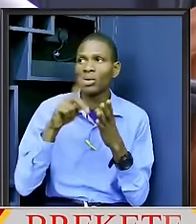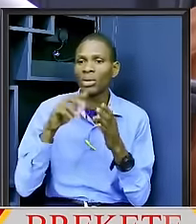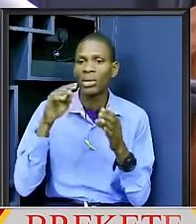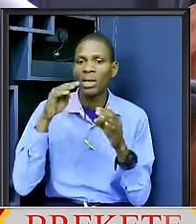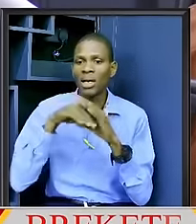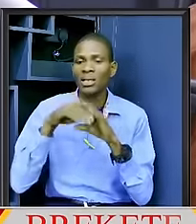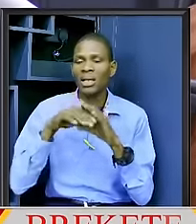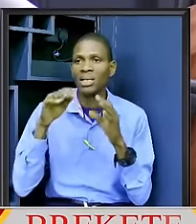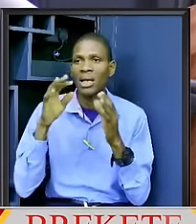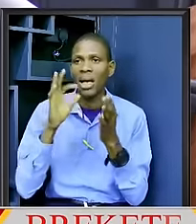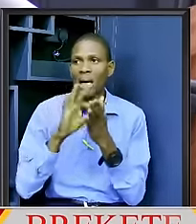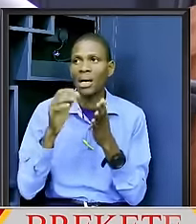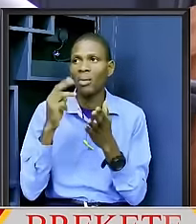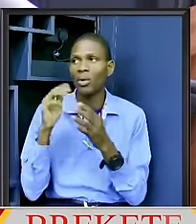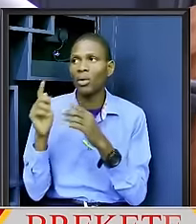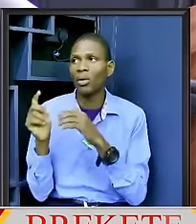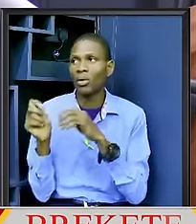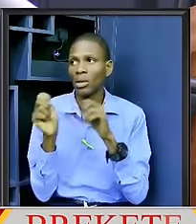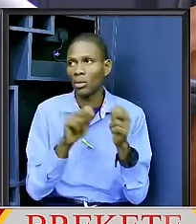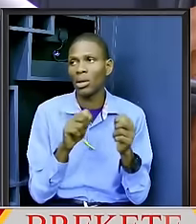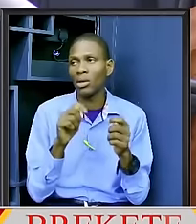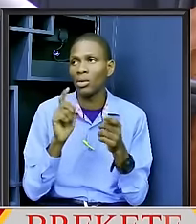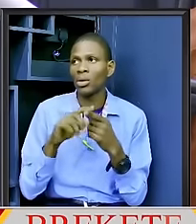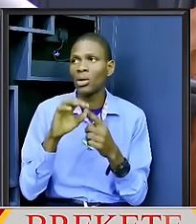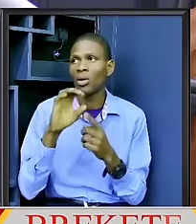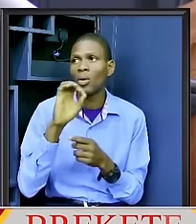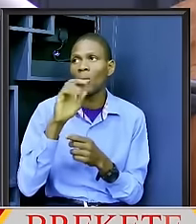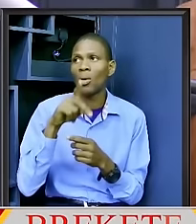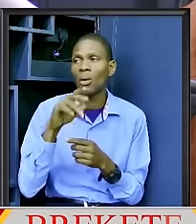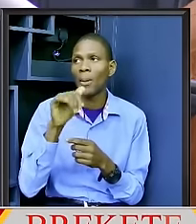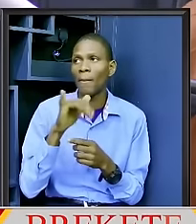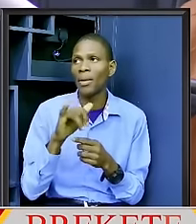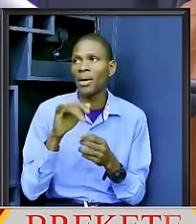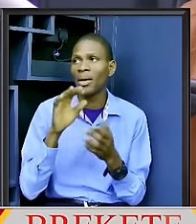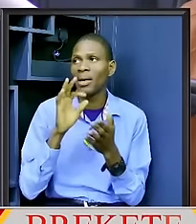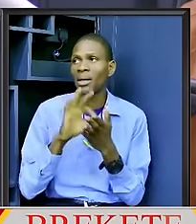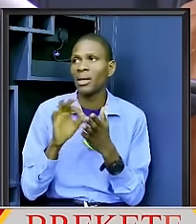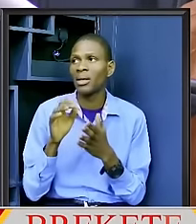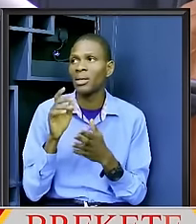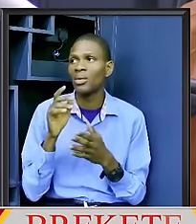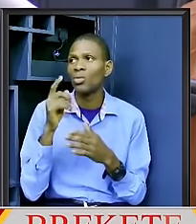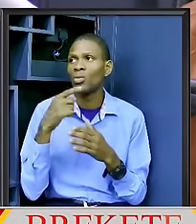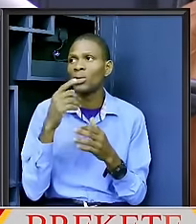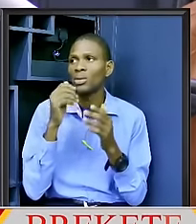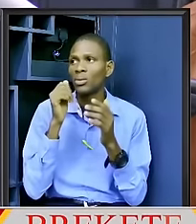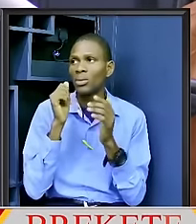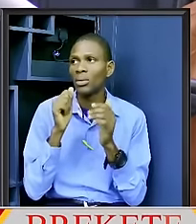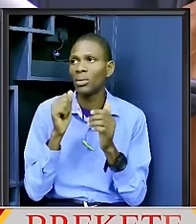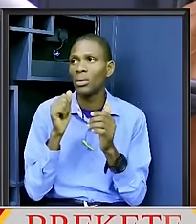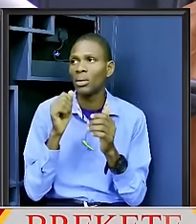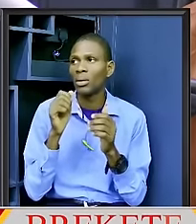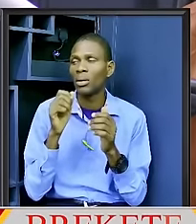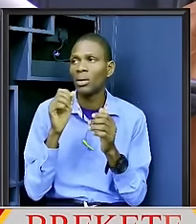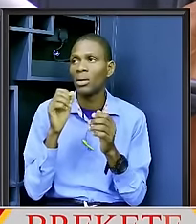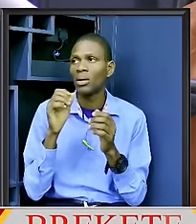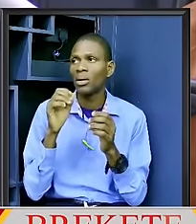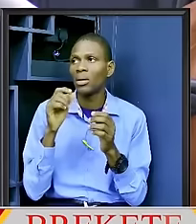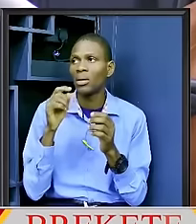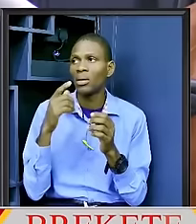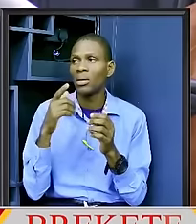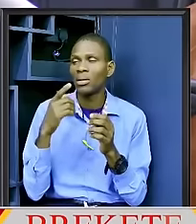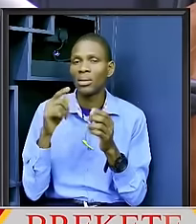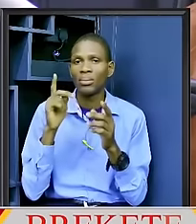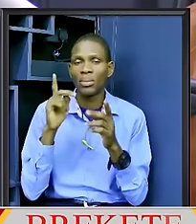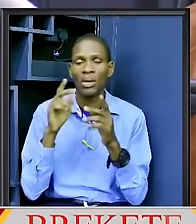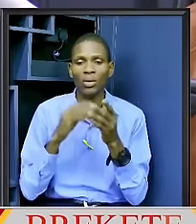were transferred into the OPA account. Some of them were transferred into this account. Which person name they were for the OPA account? Our customer's name. You will